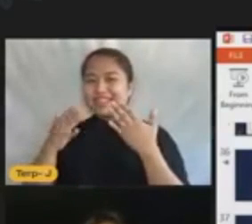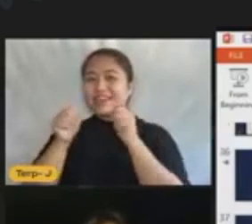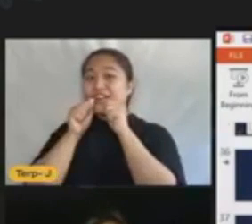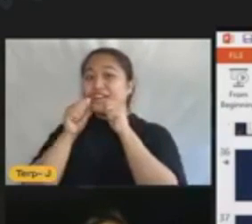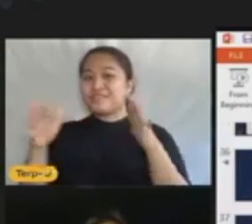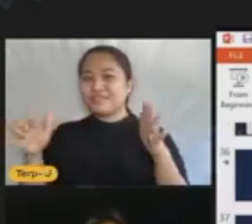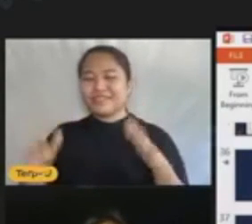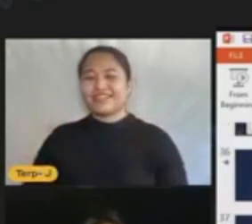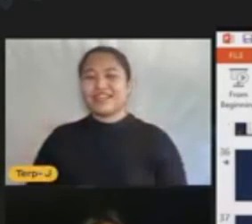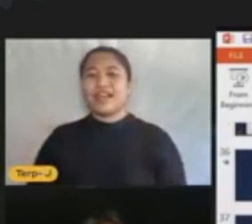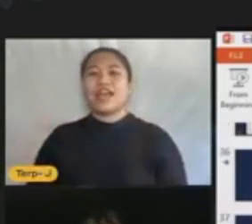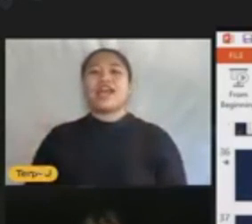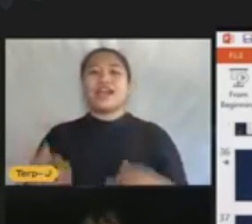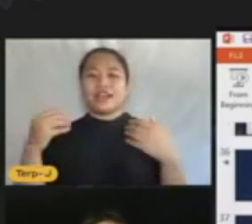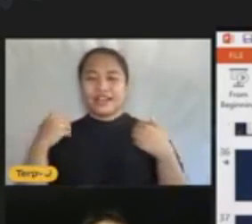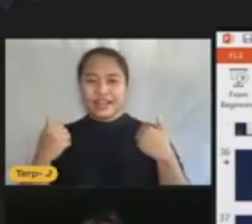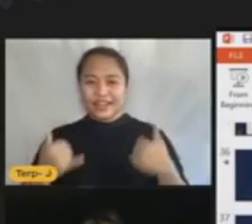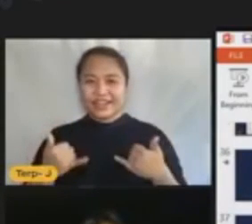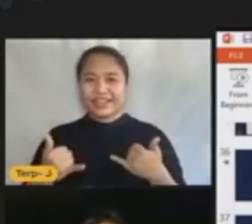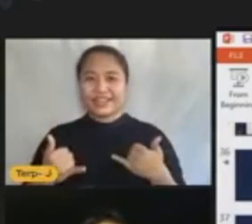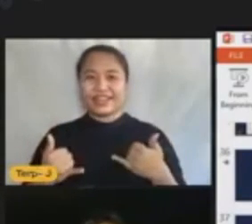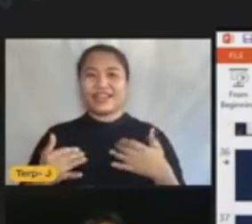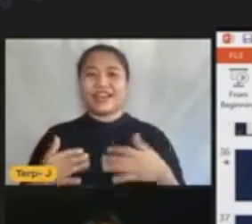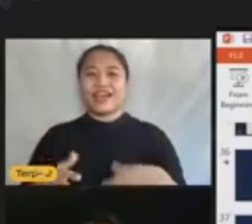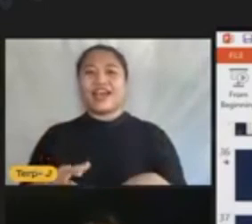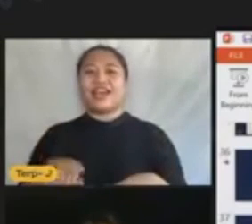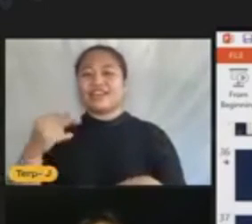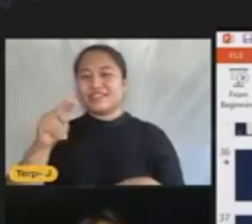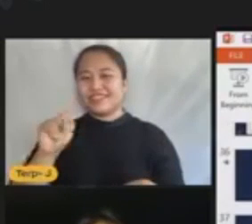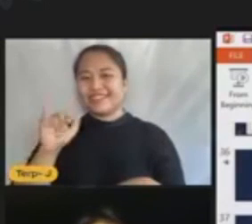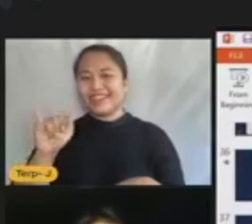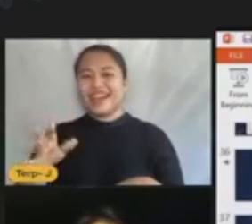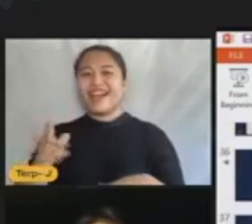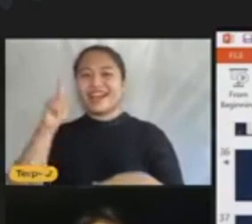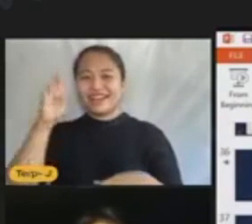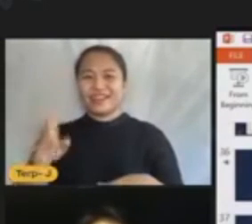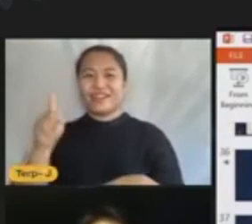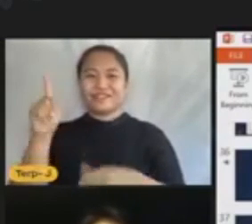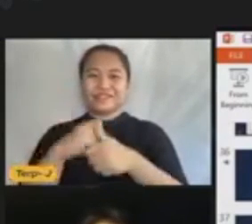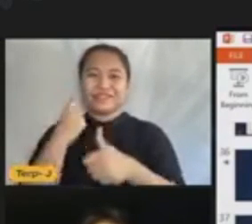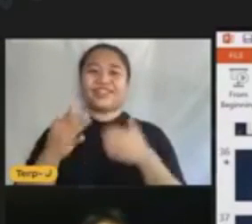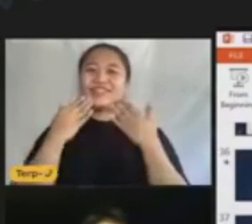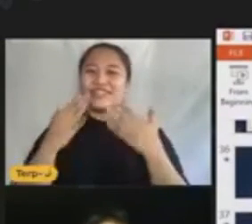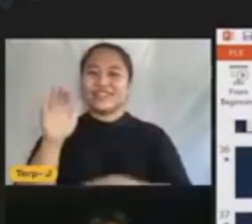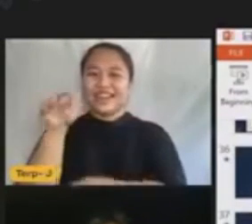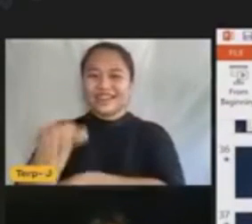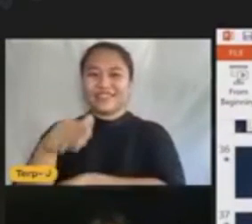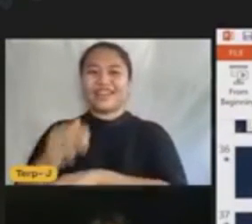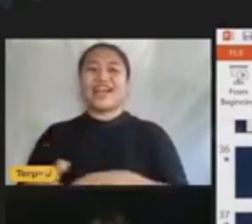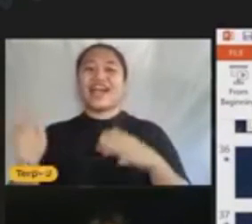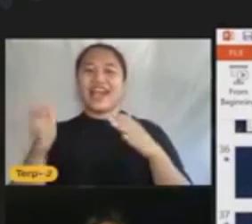tapang sa One Inclusion Nation. HNI, God first. Good afternoon, everyone, and I hope you have an amazing day.